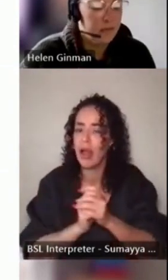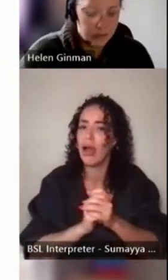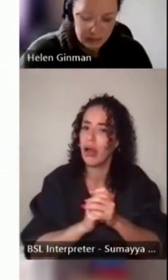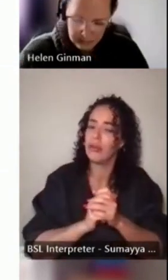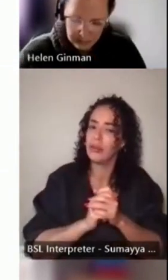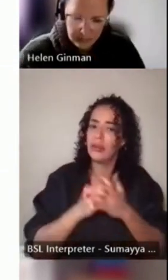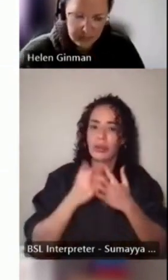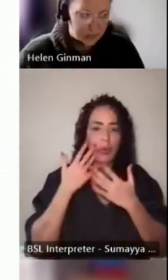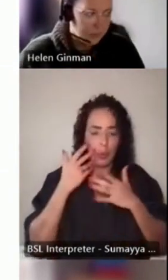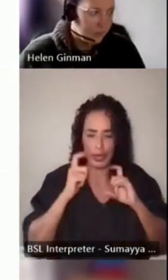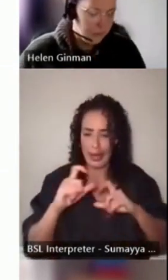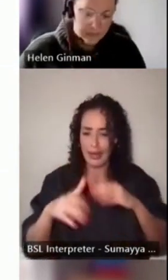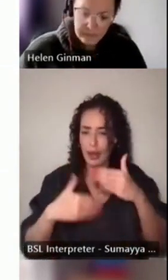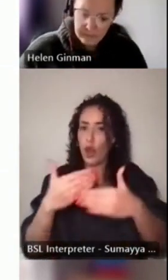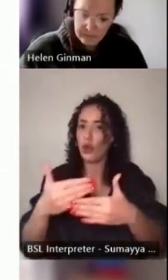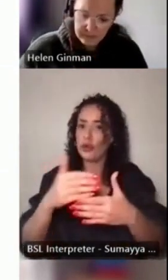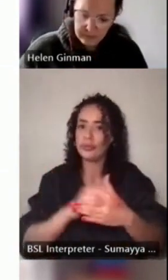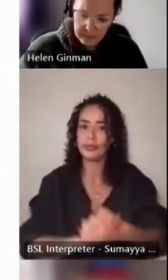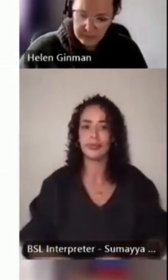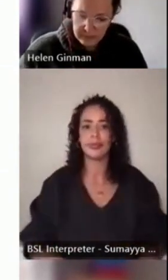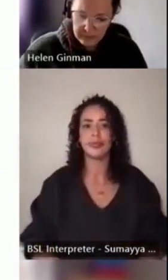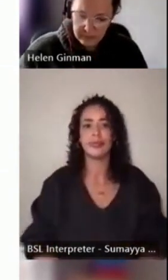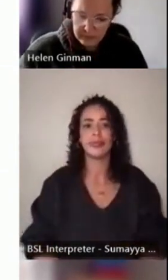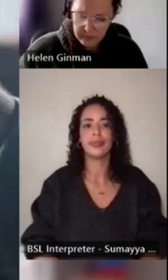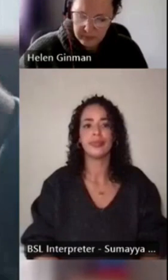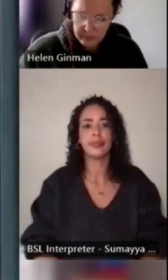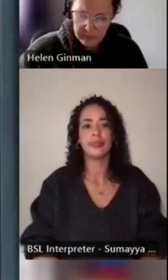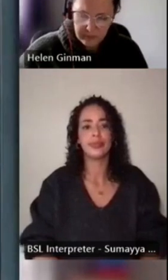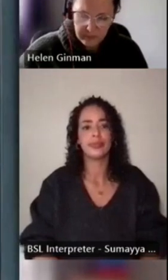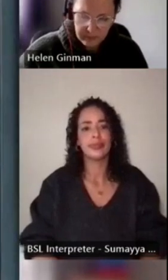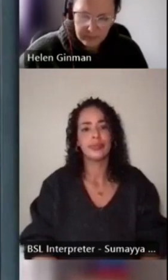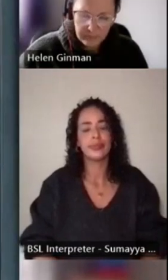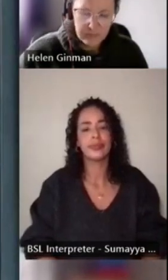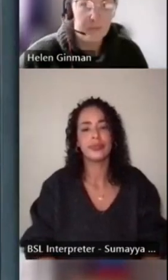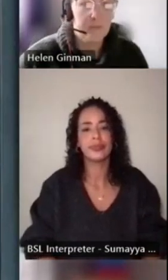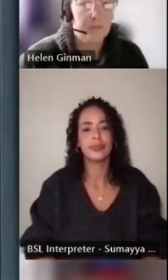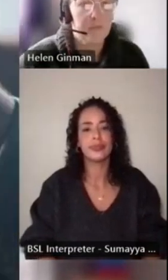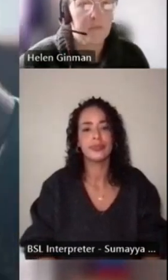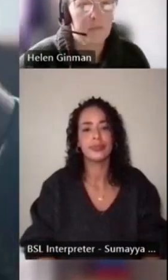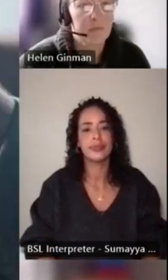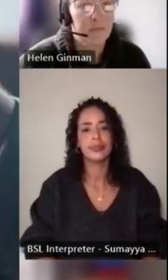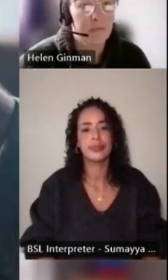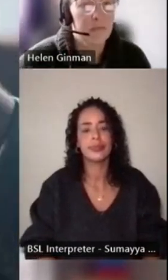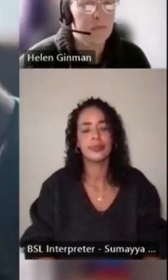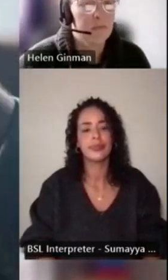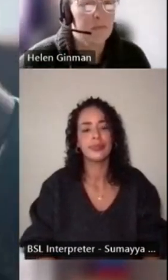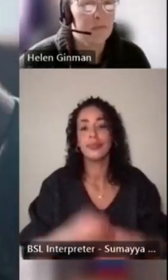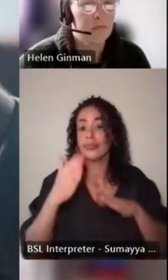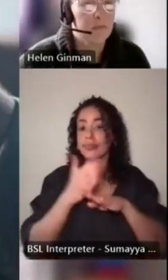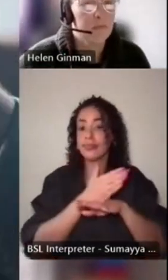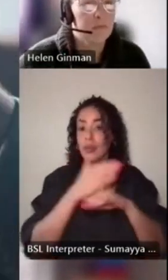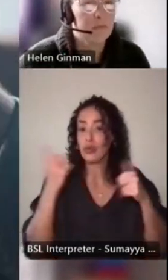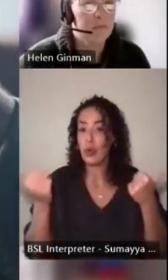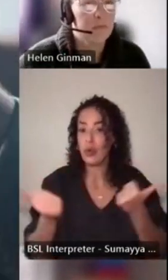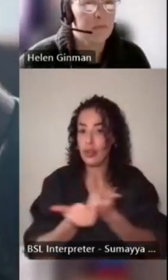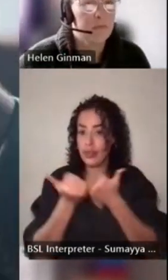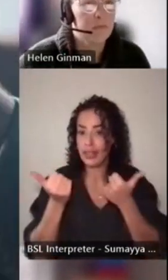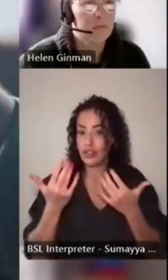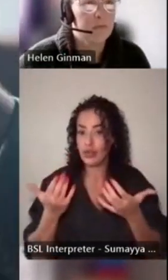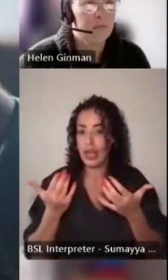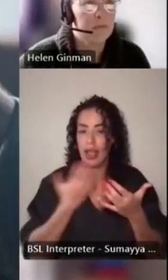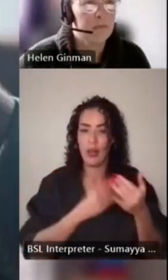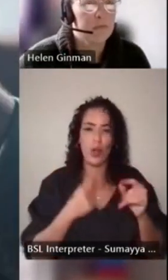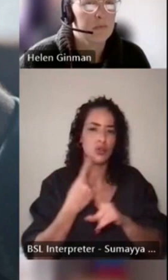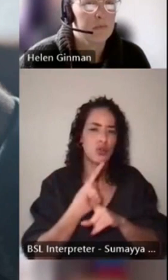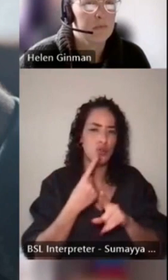as we go along. Okay, so just before we finish today then, I just want to